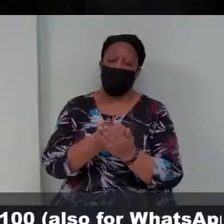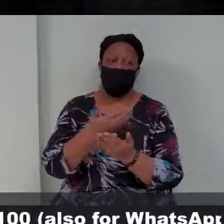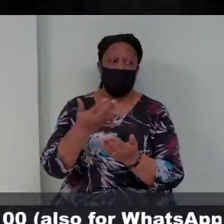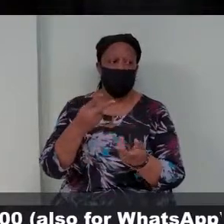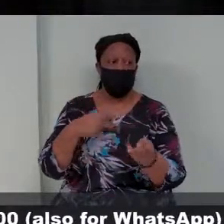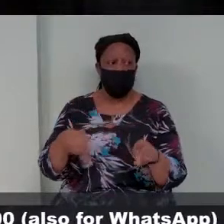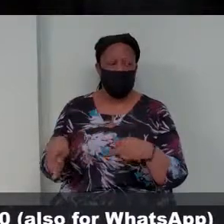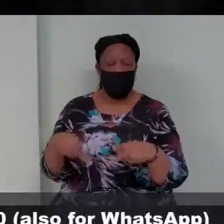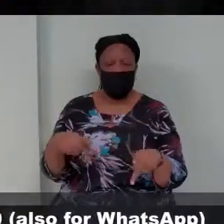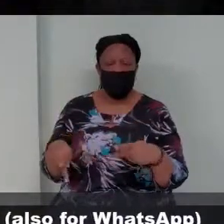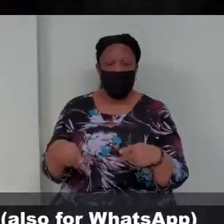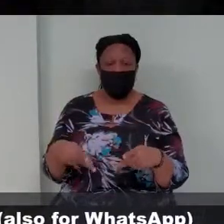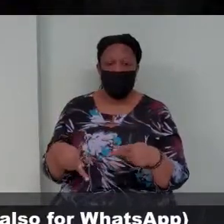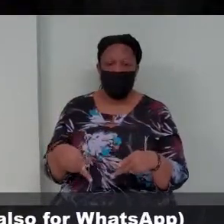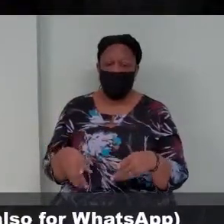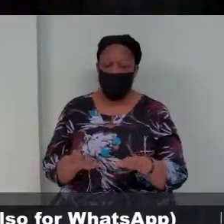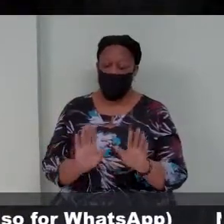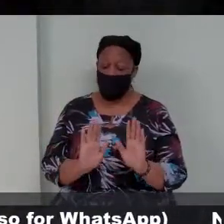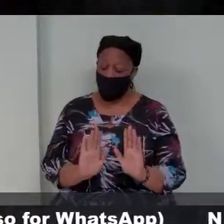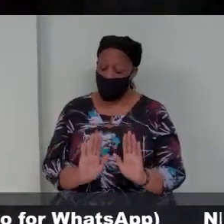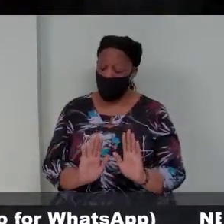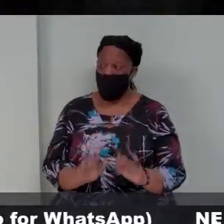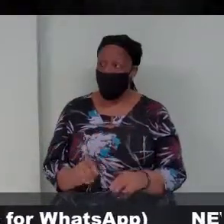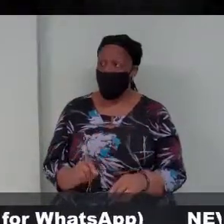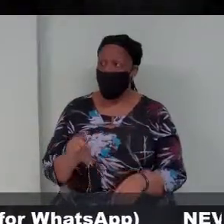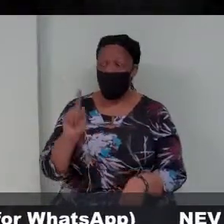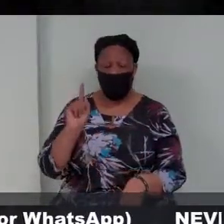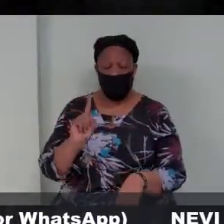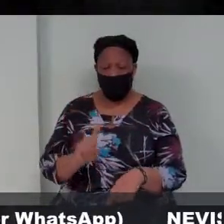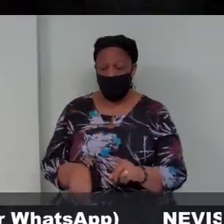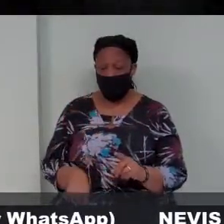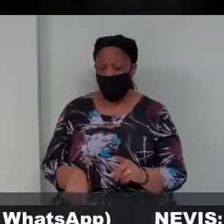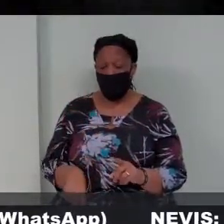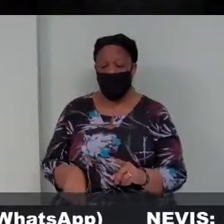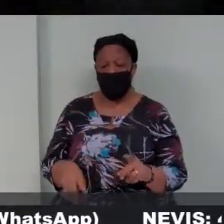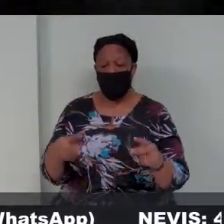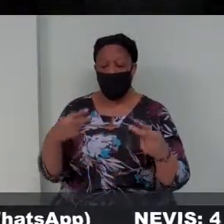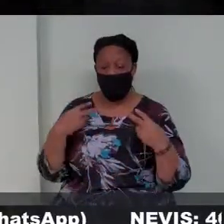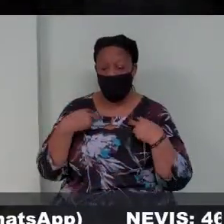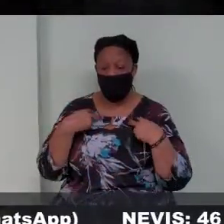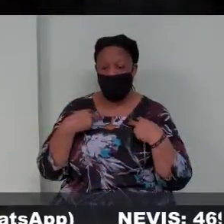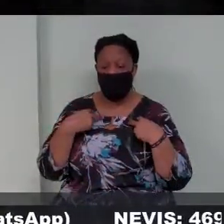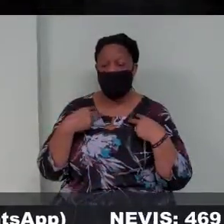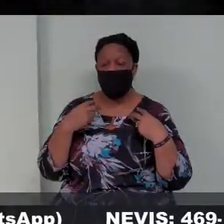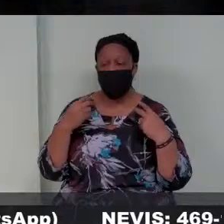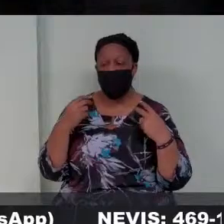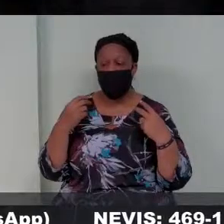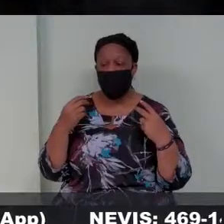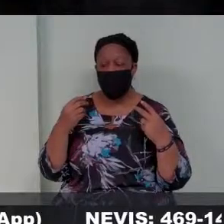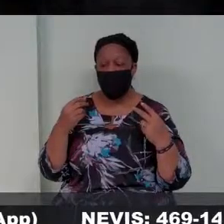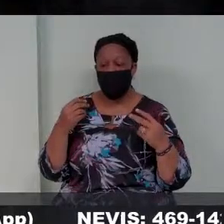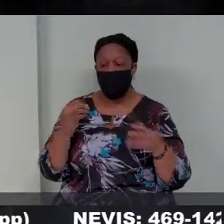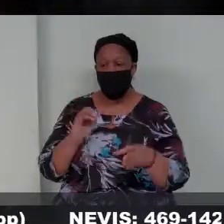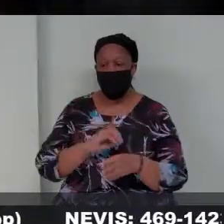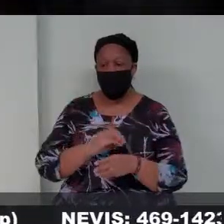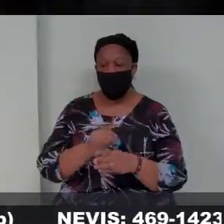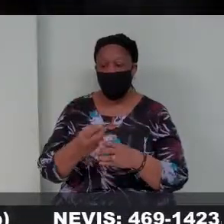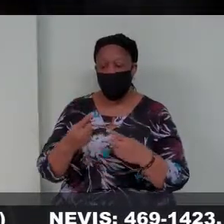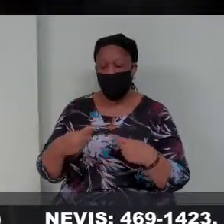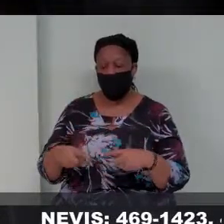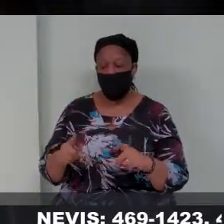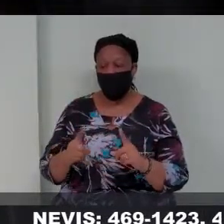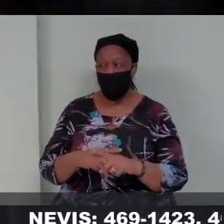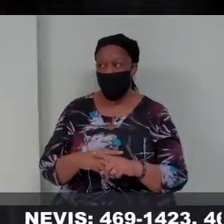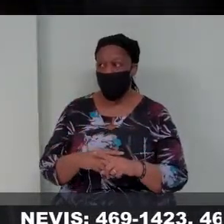are restricted. It says a person shall not host, attend, or visit any social